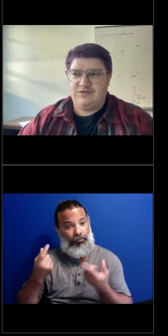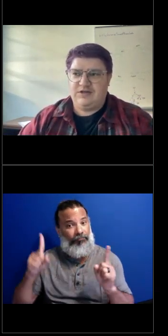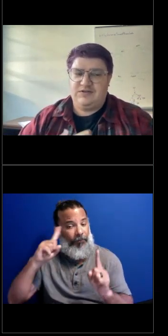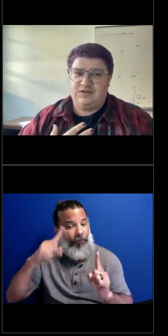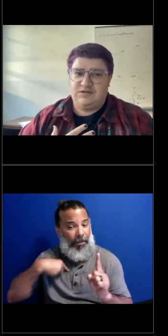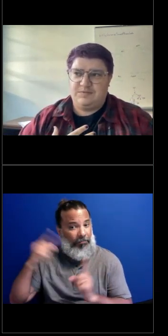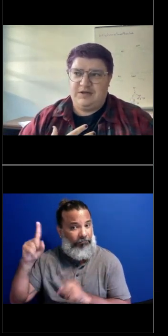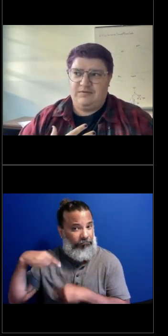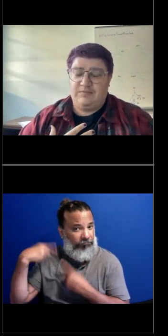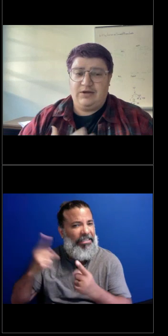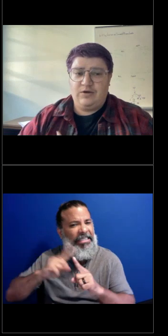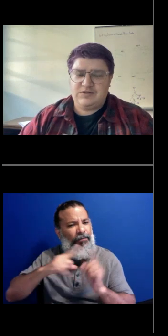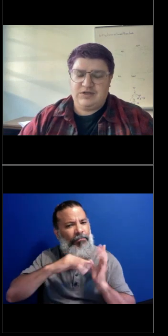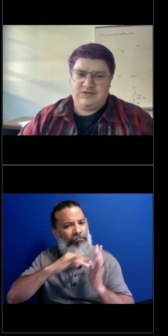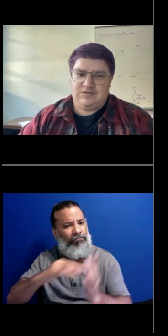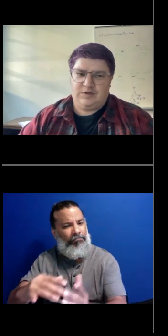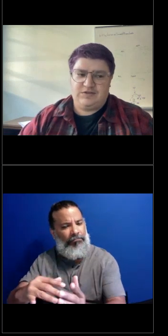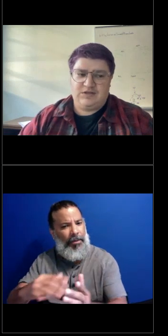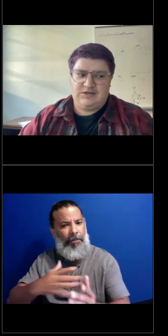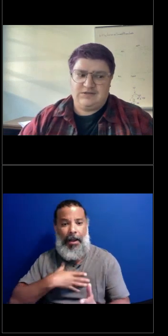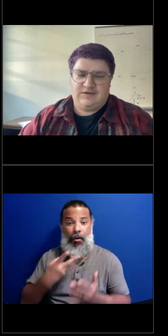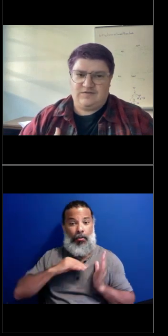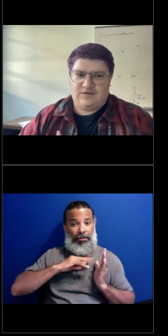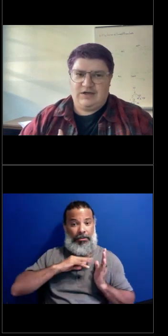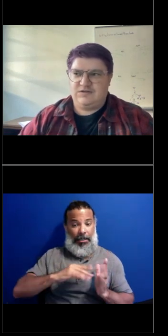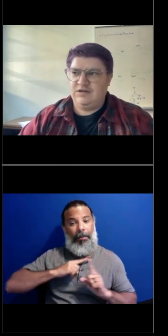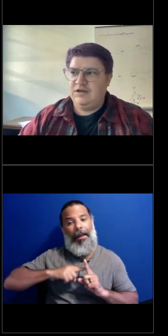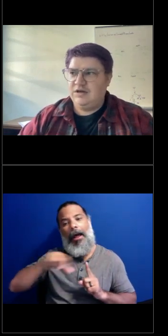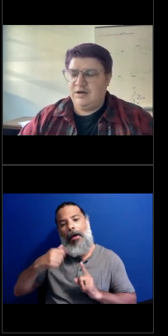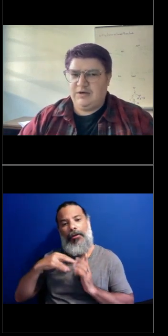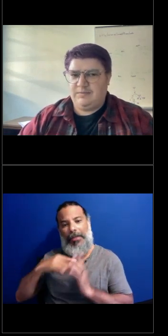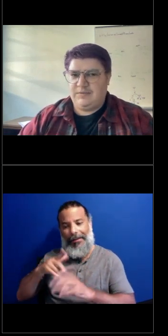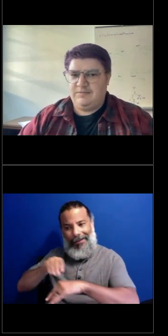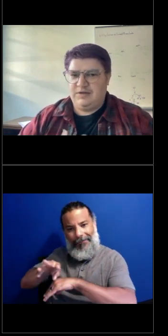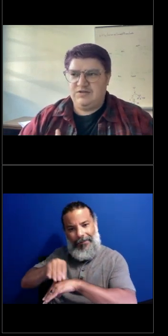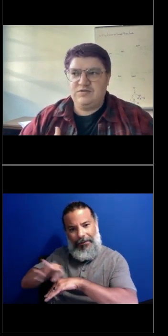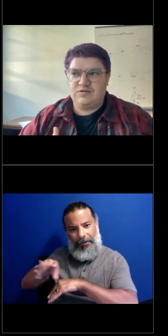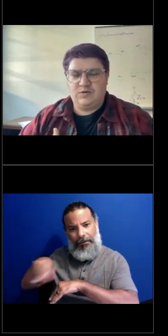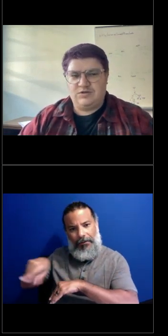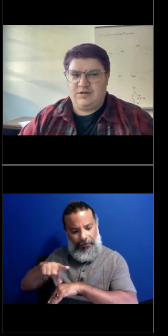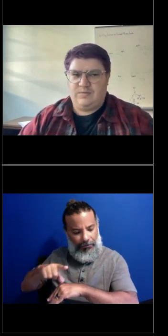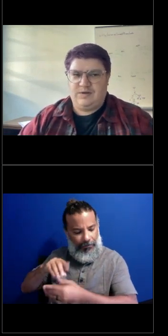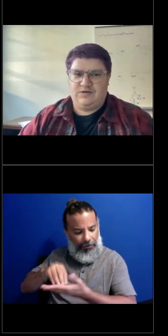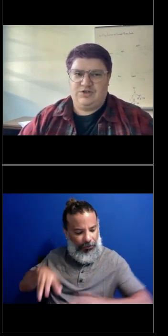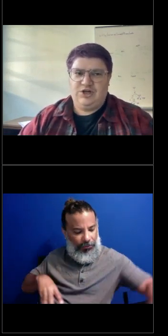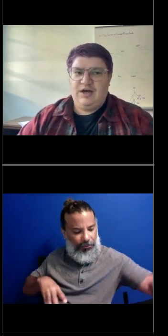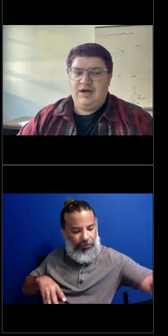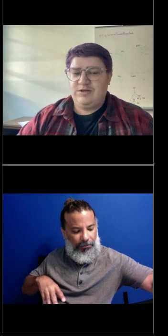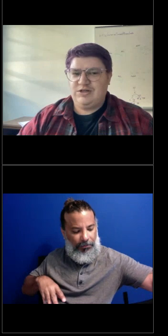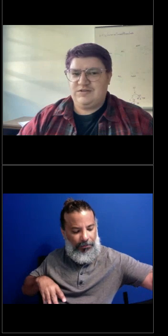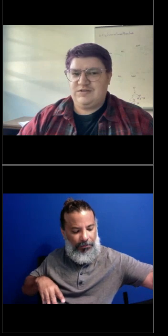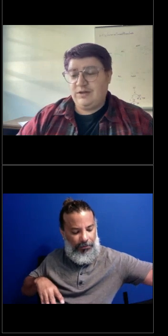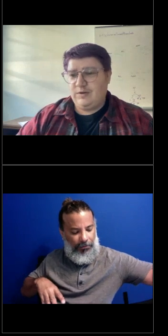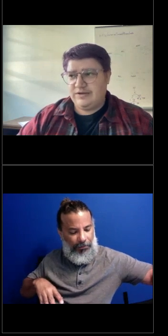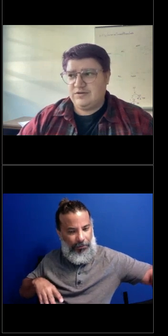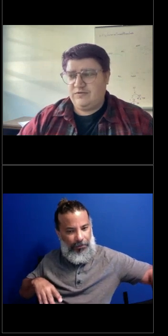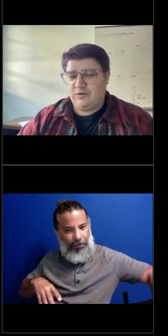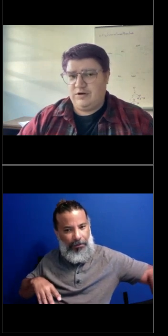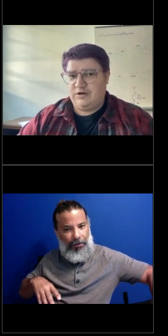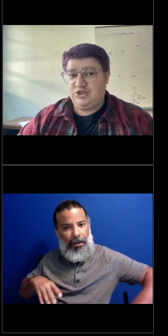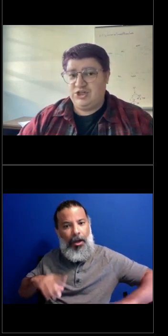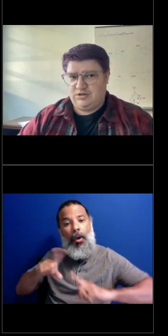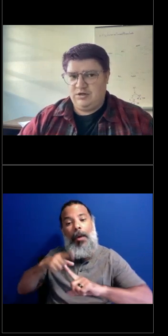couple different studies, and this has been my own studies as well as studies that I've advised among my students who are doing their research, which is that when you